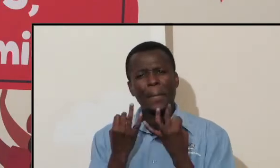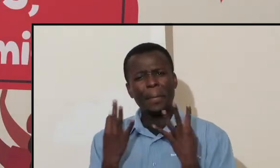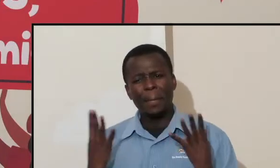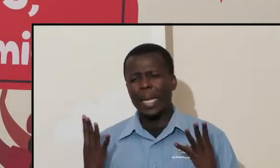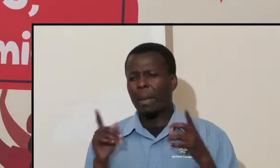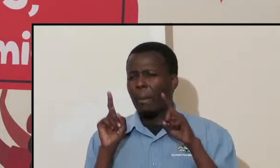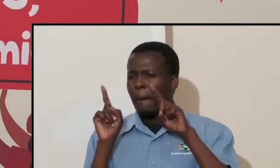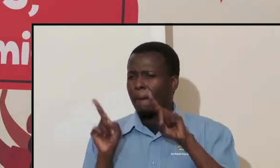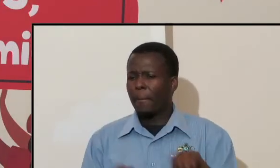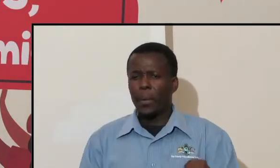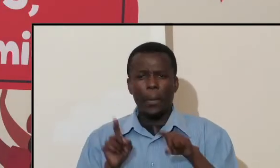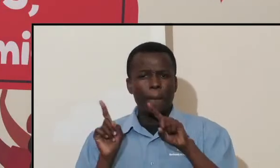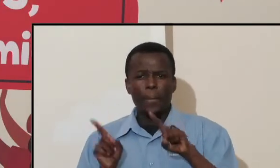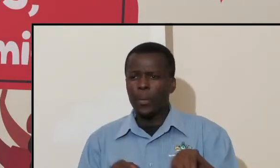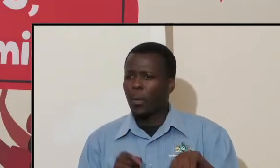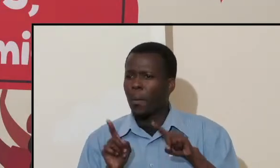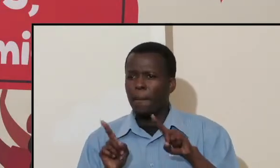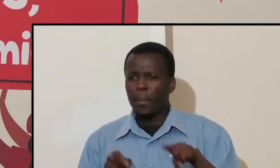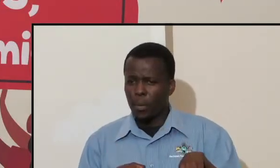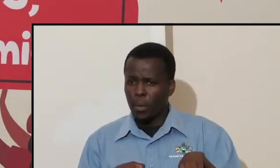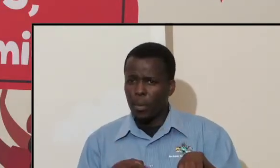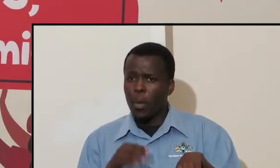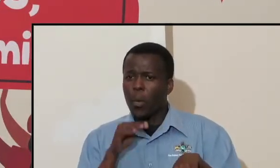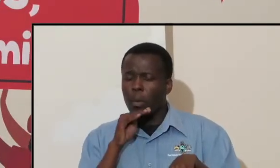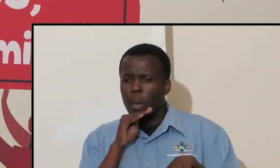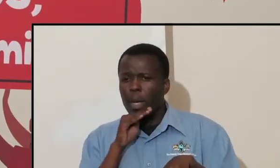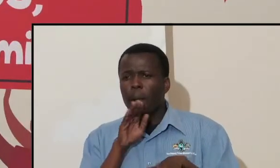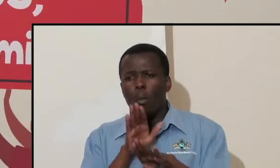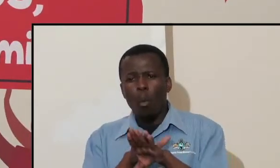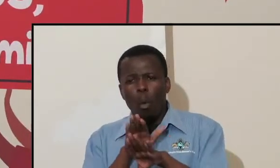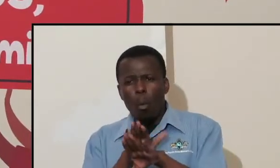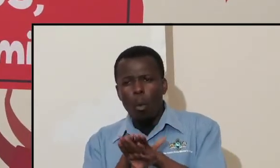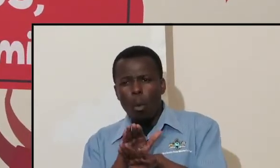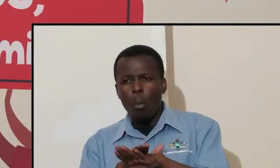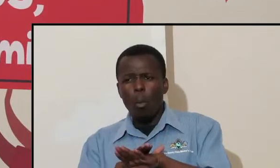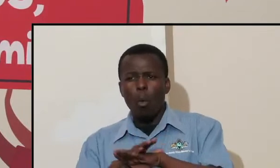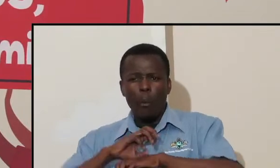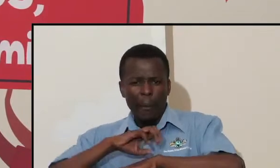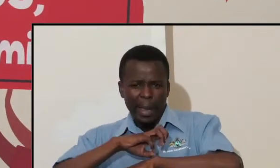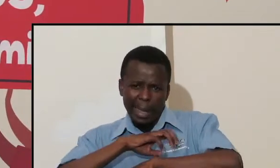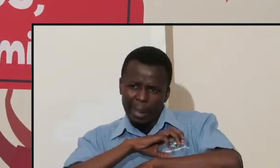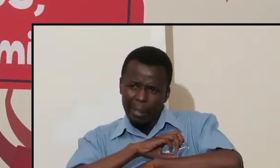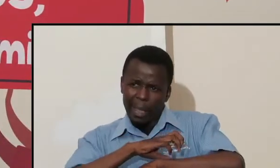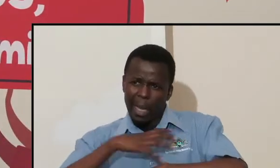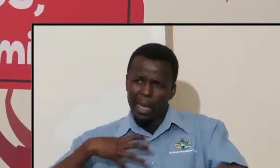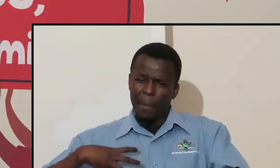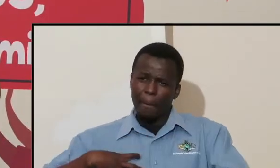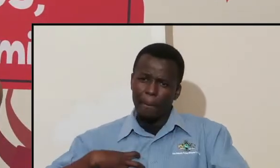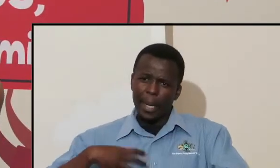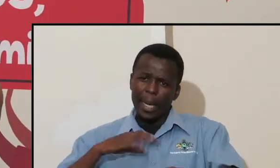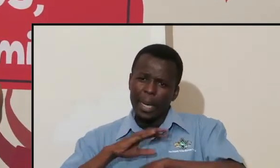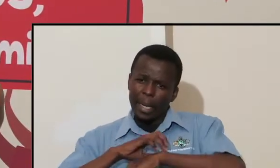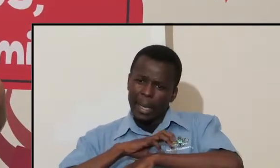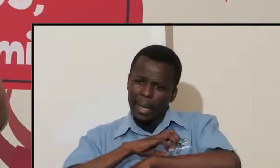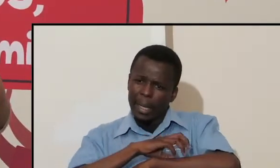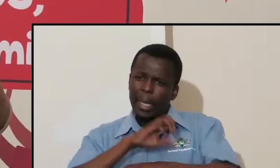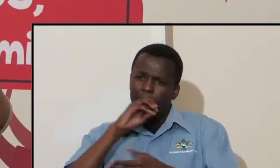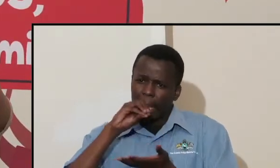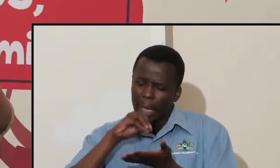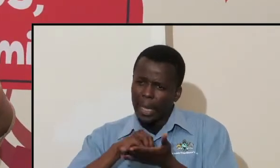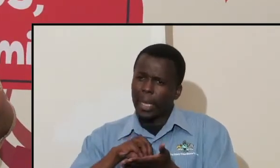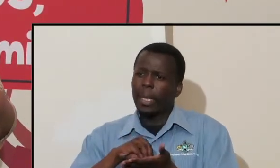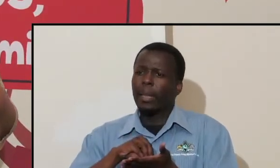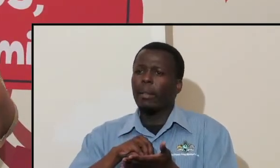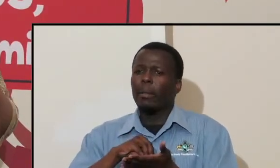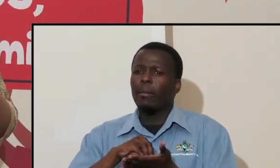we know that cervical cancer has a lot to do with that. So I thought as I come forward here, I should remind all of us